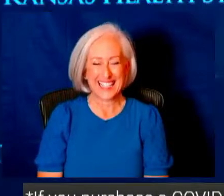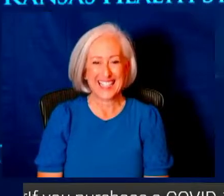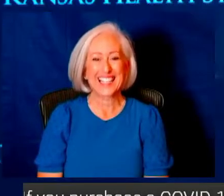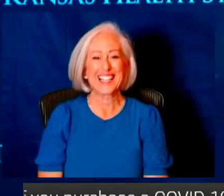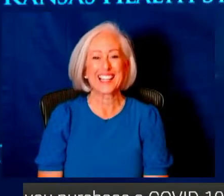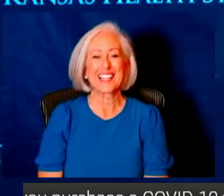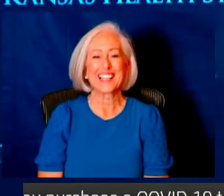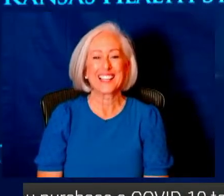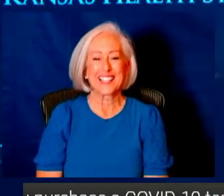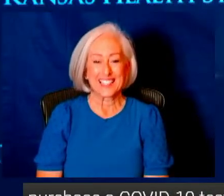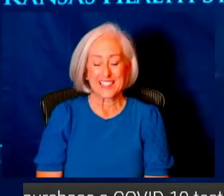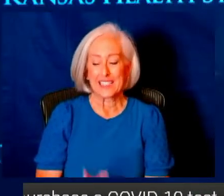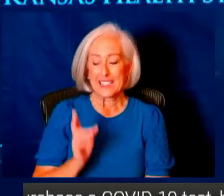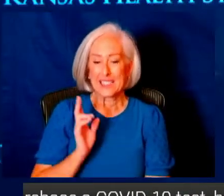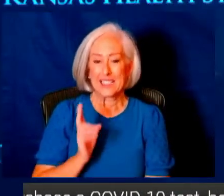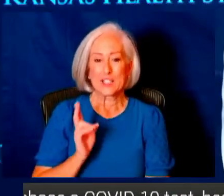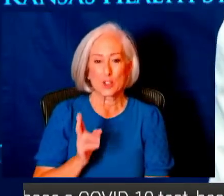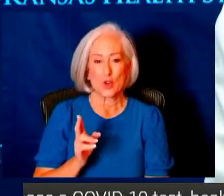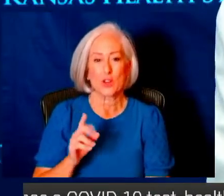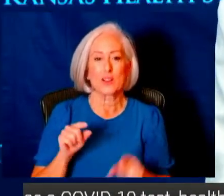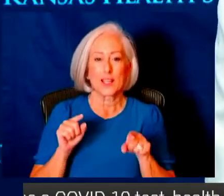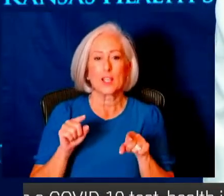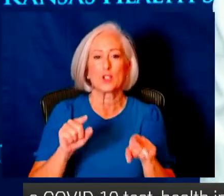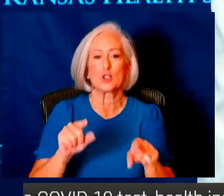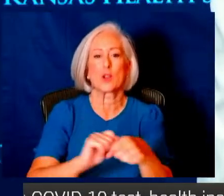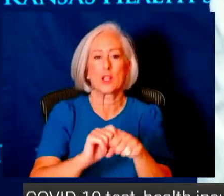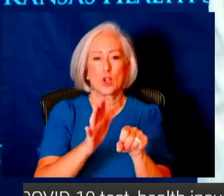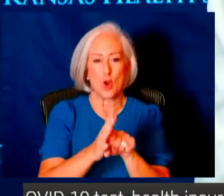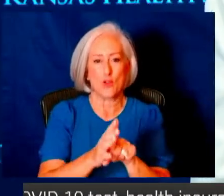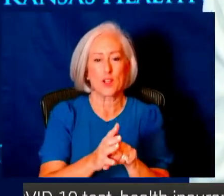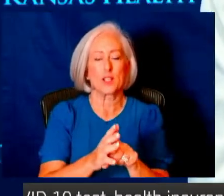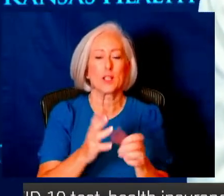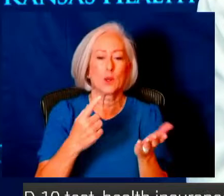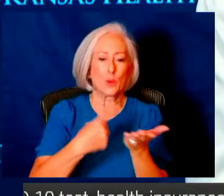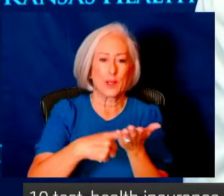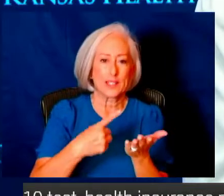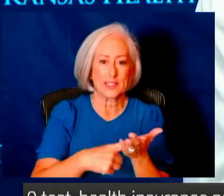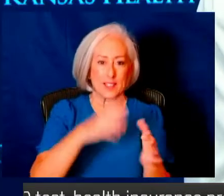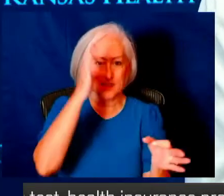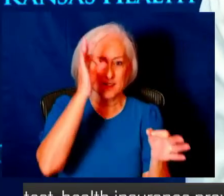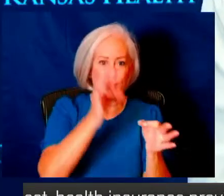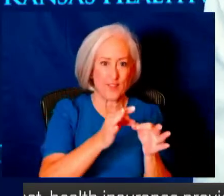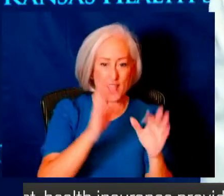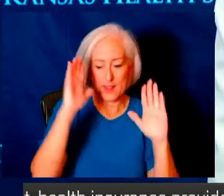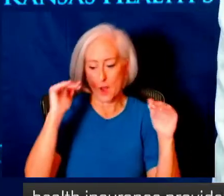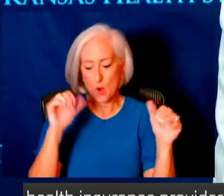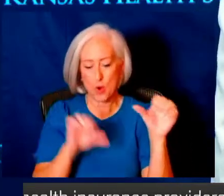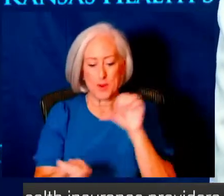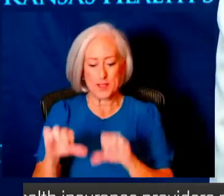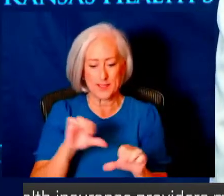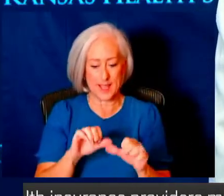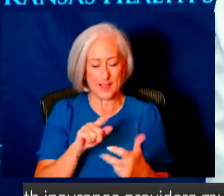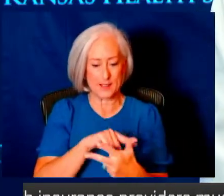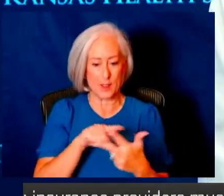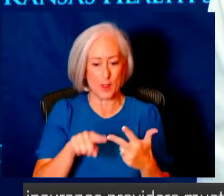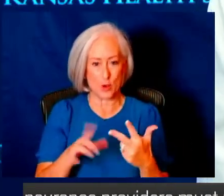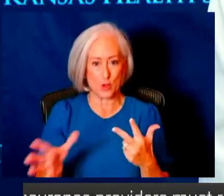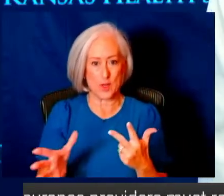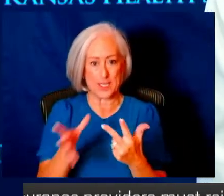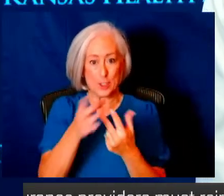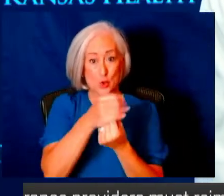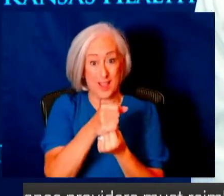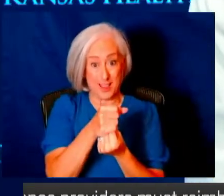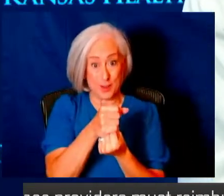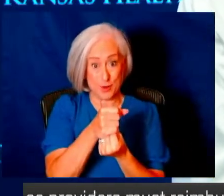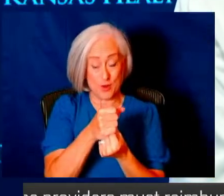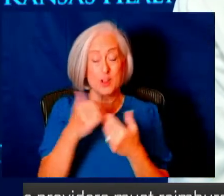historically in the midst of COVID, we've talked a lot about the intersection and how of faith, hope, and science, and how together, when you wrap them together, you had the